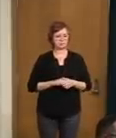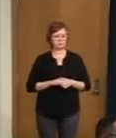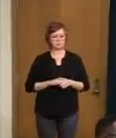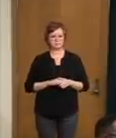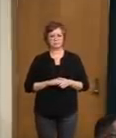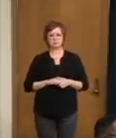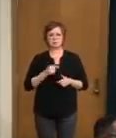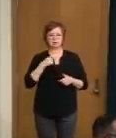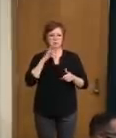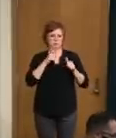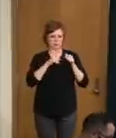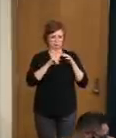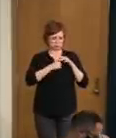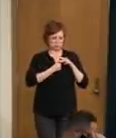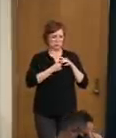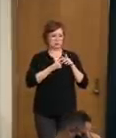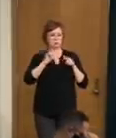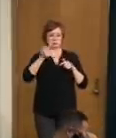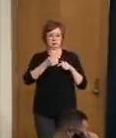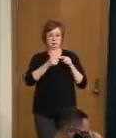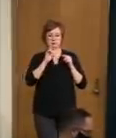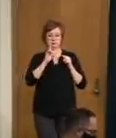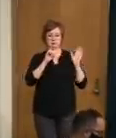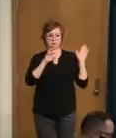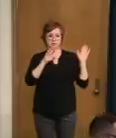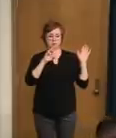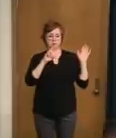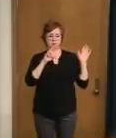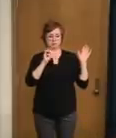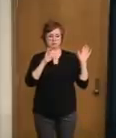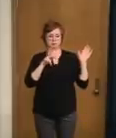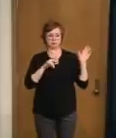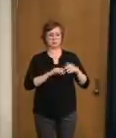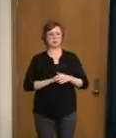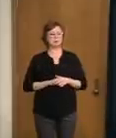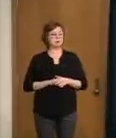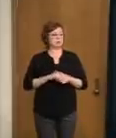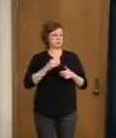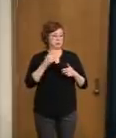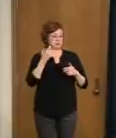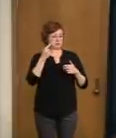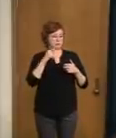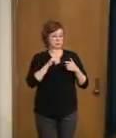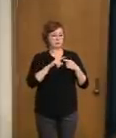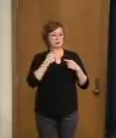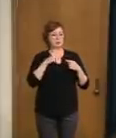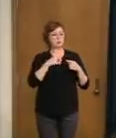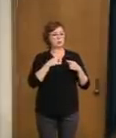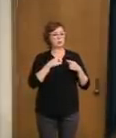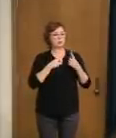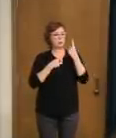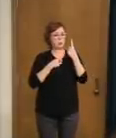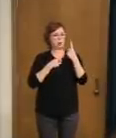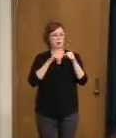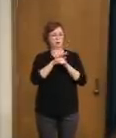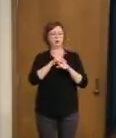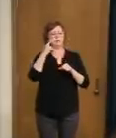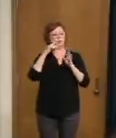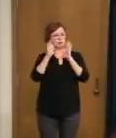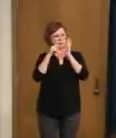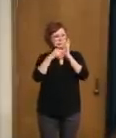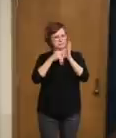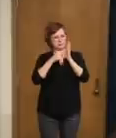start, then if Derek has some things to add, I will. So just to start off, with respect to the repurposing of space, and it's not just one space, so I'll use